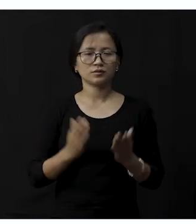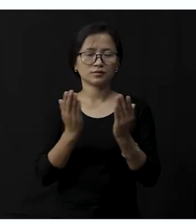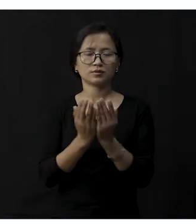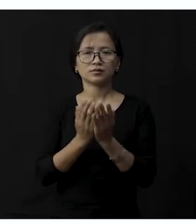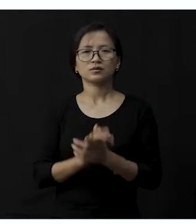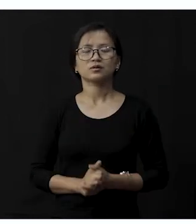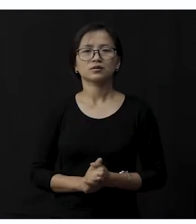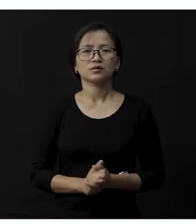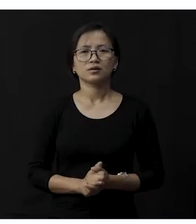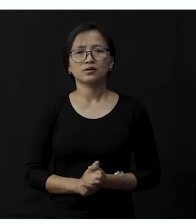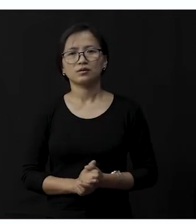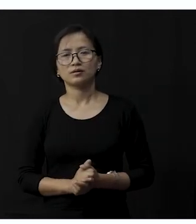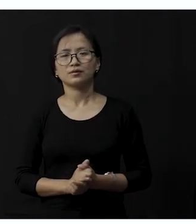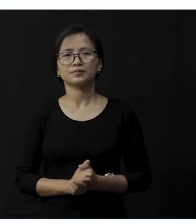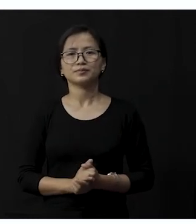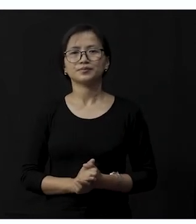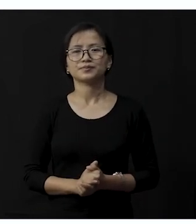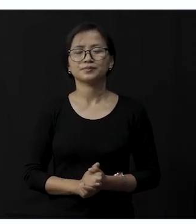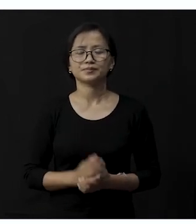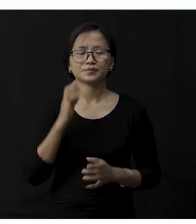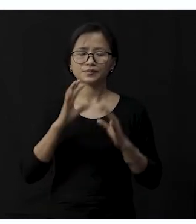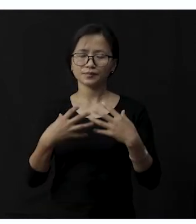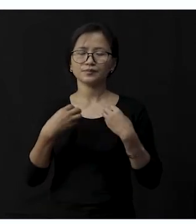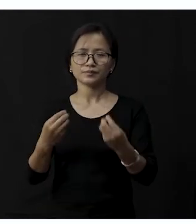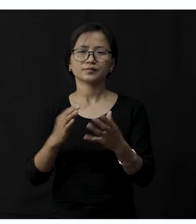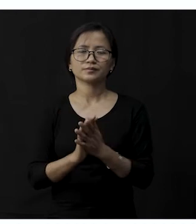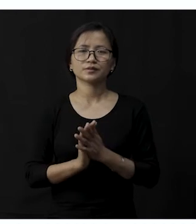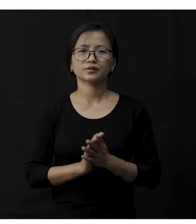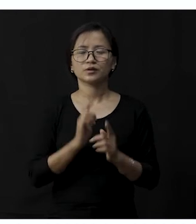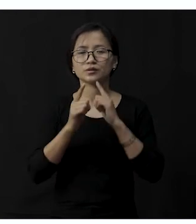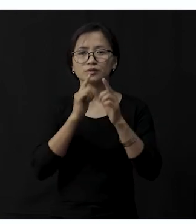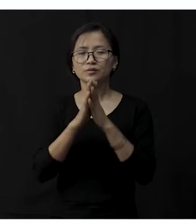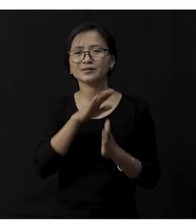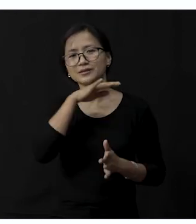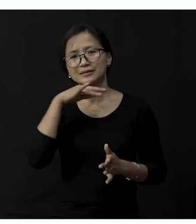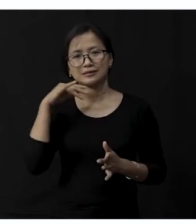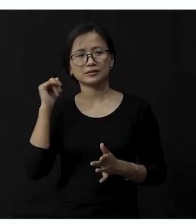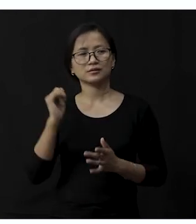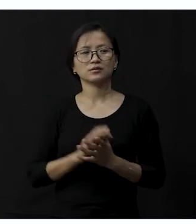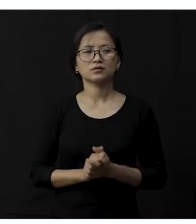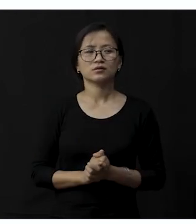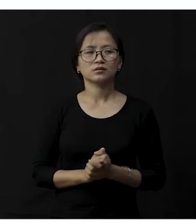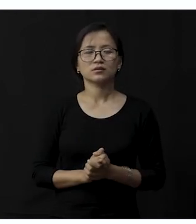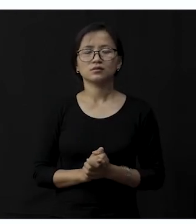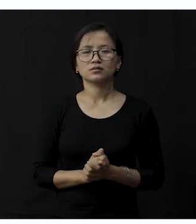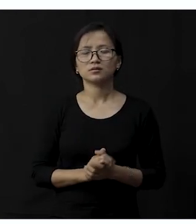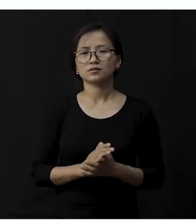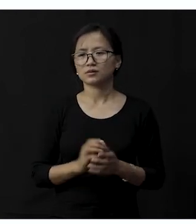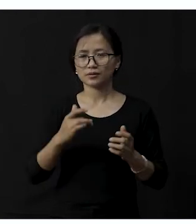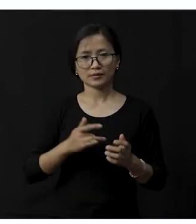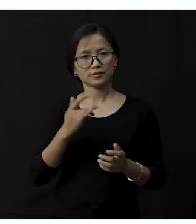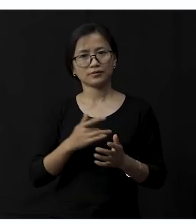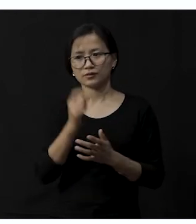So if you were to describe a color and you wanted to use adjective as a word, so